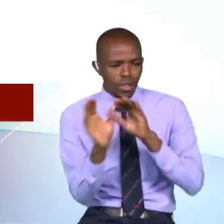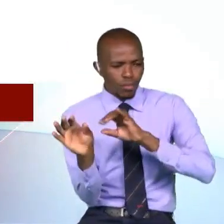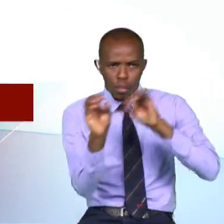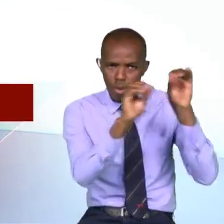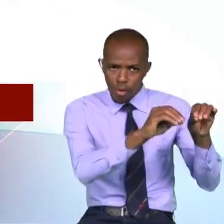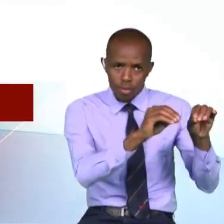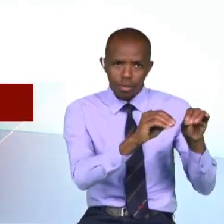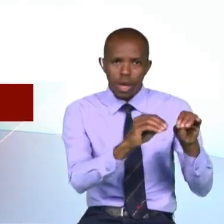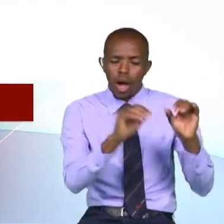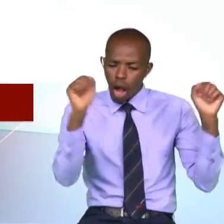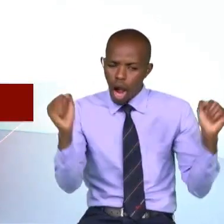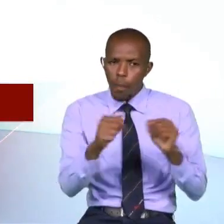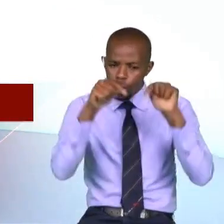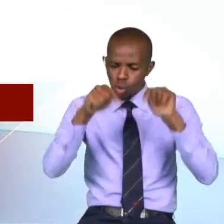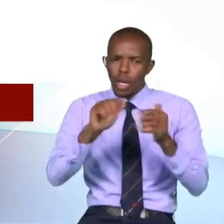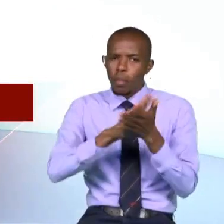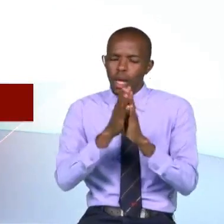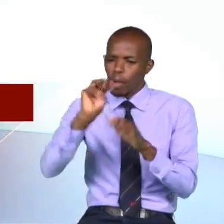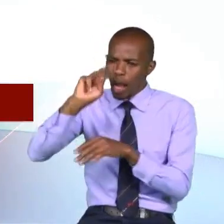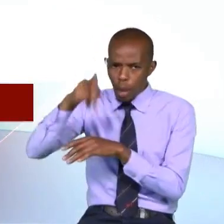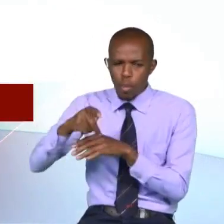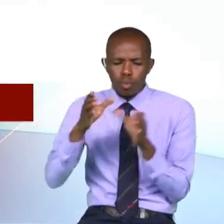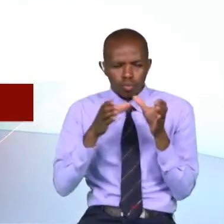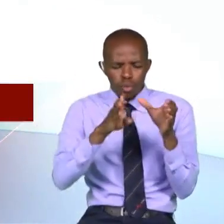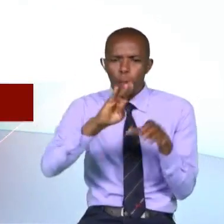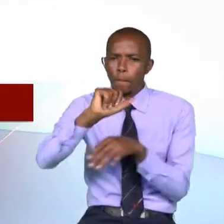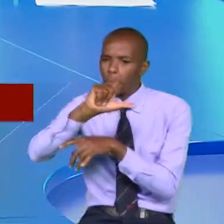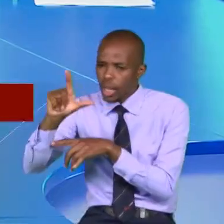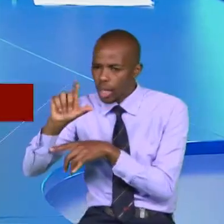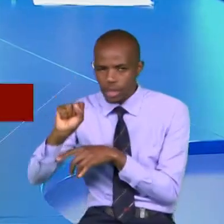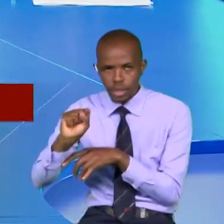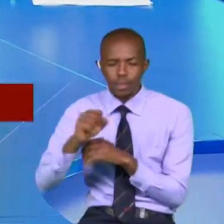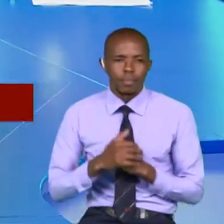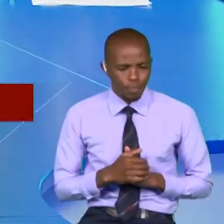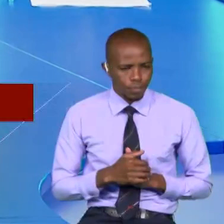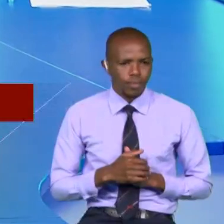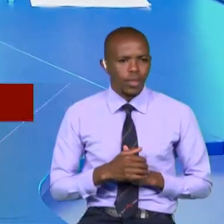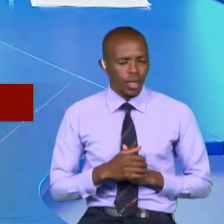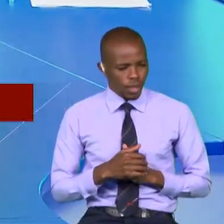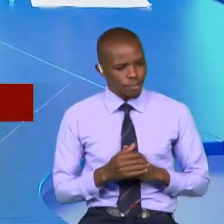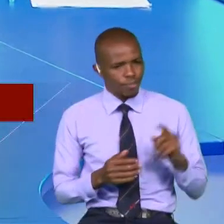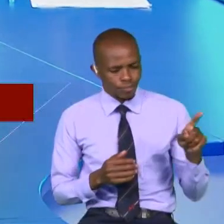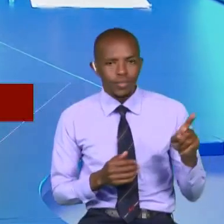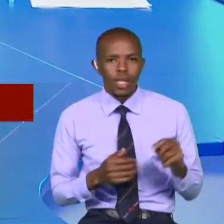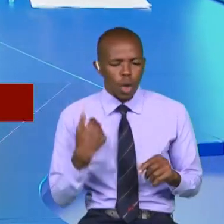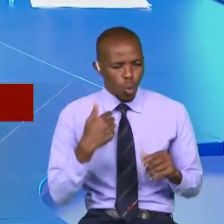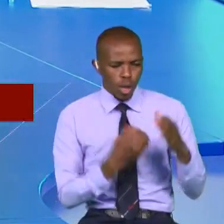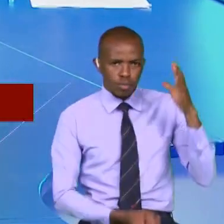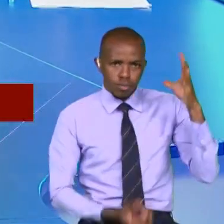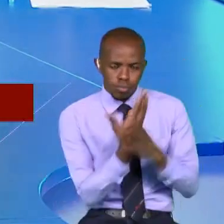you gave me a chance to be the MP, I will push for bills to try to make... Alai, let me just be on your own. We are